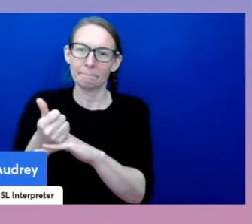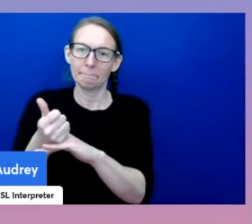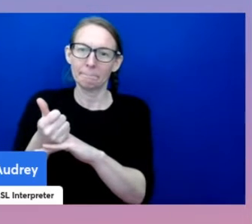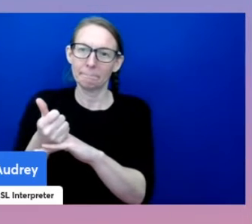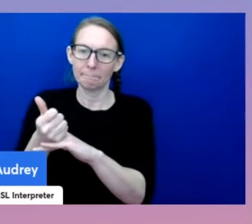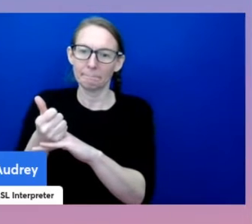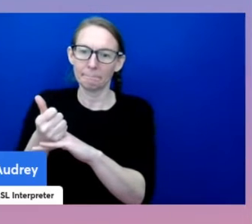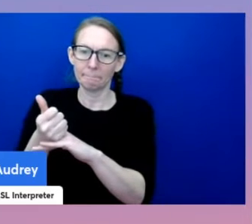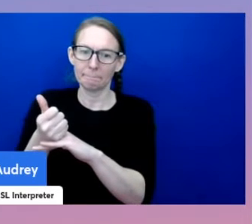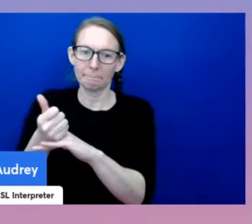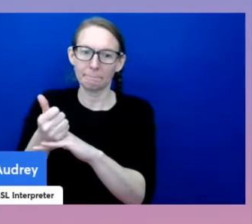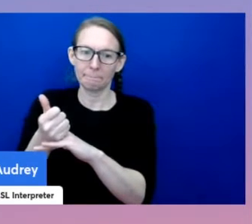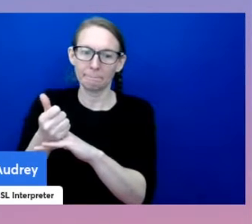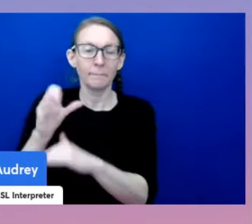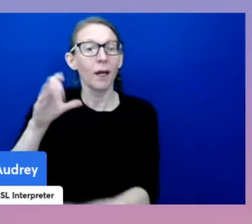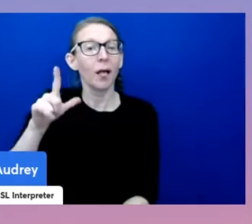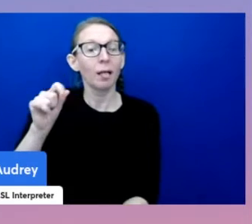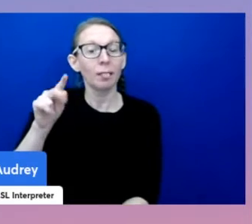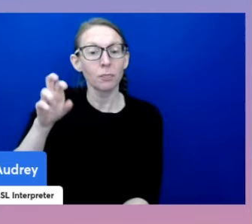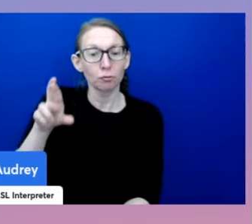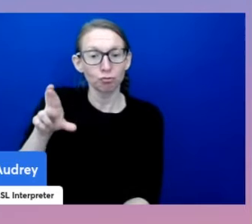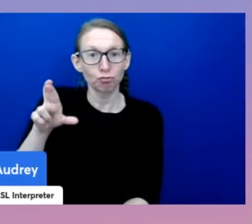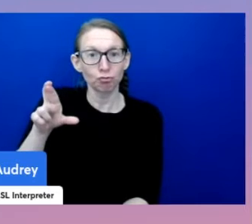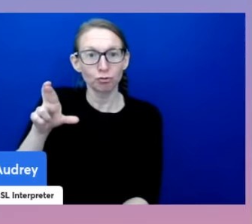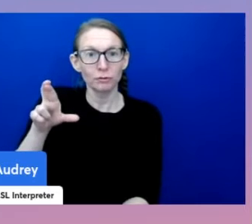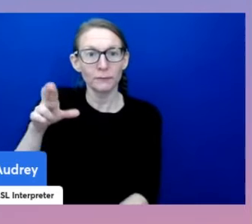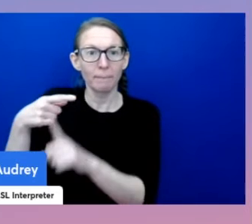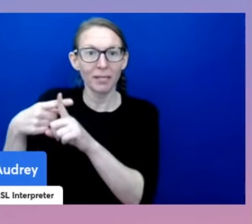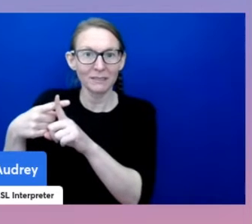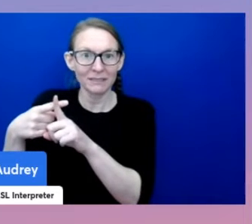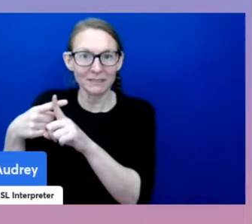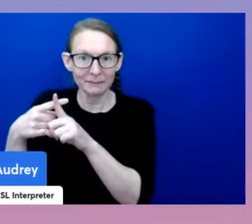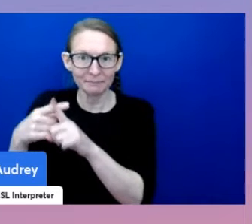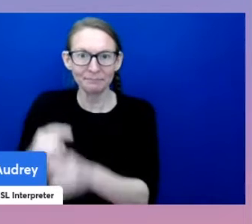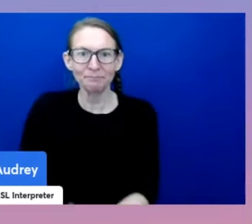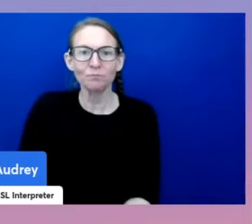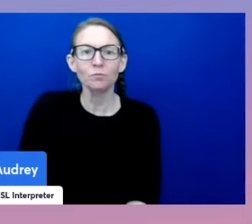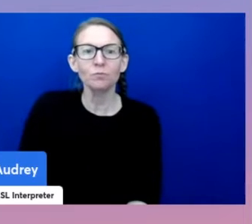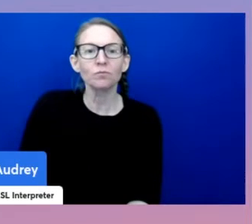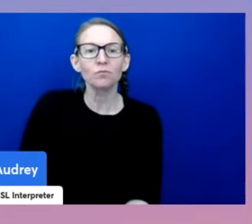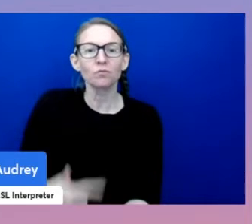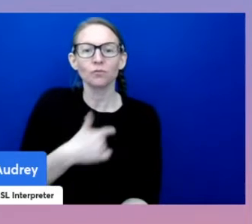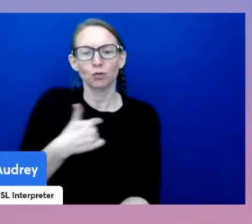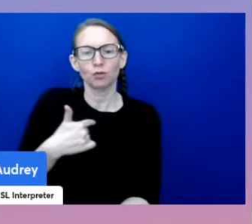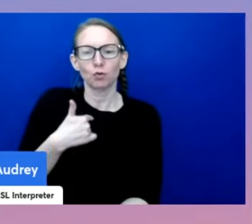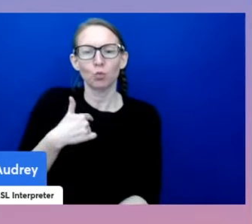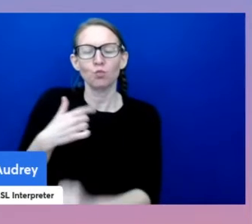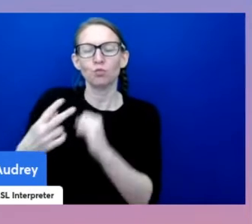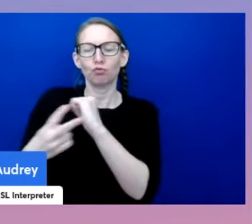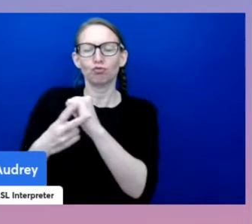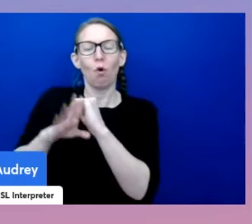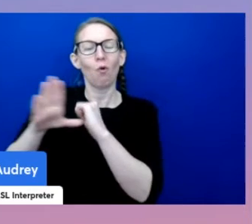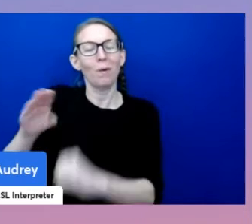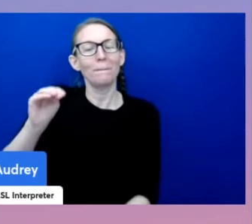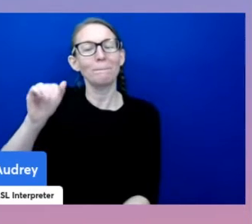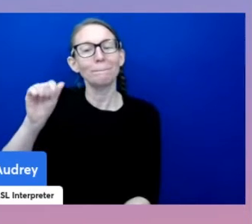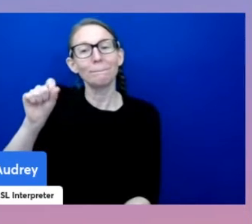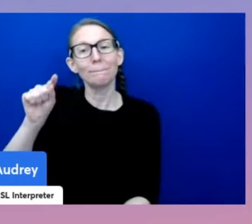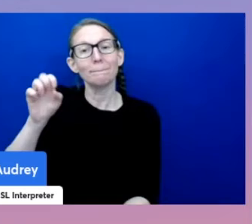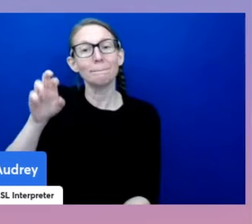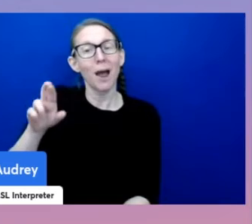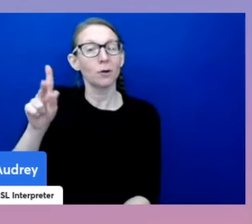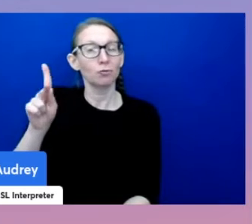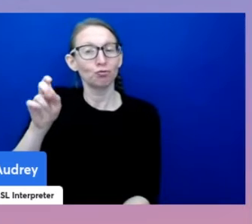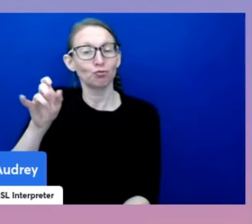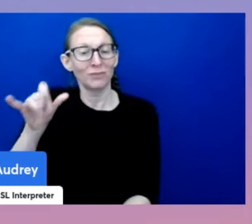plus tier, cluster plus tier. Okay, to store the master key. That means master key.